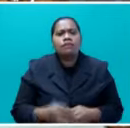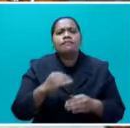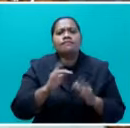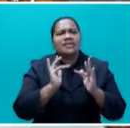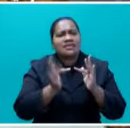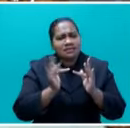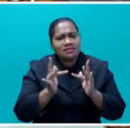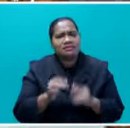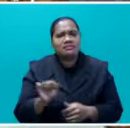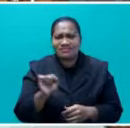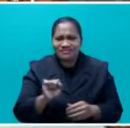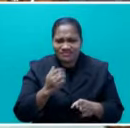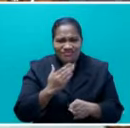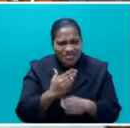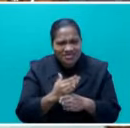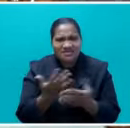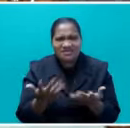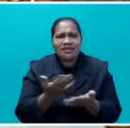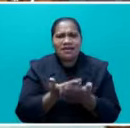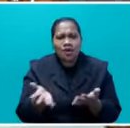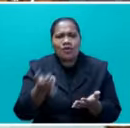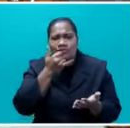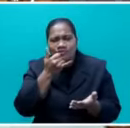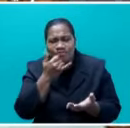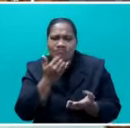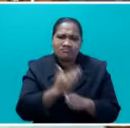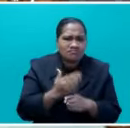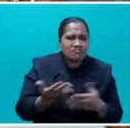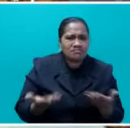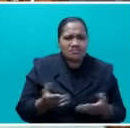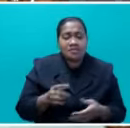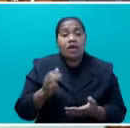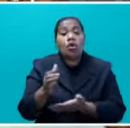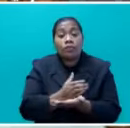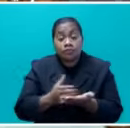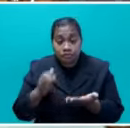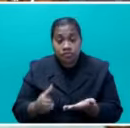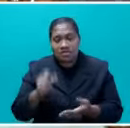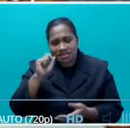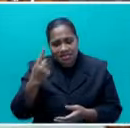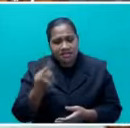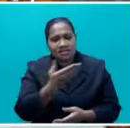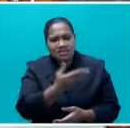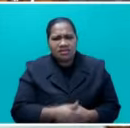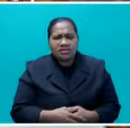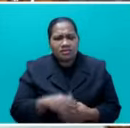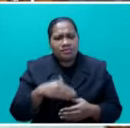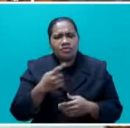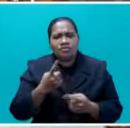works, how mobile phone companies work, and indeed the commercial understanding that's required to be able to even comment on it in a very rudimentary